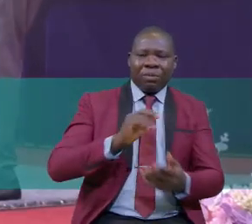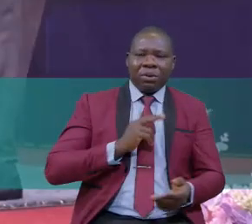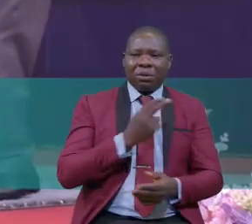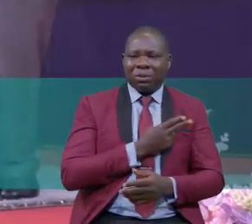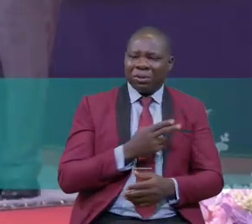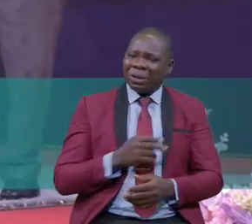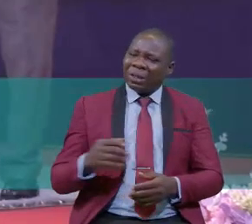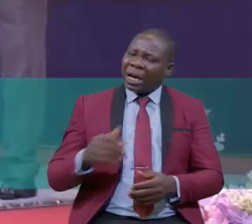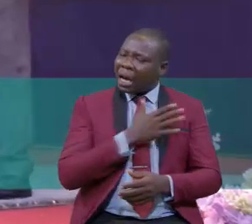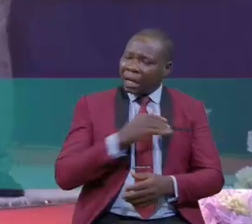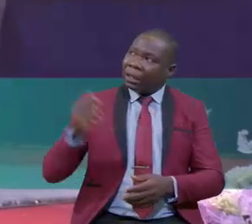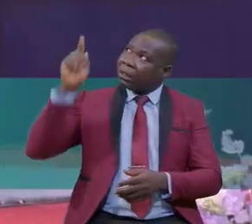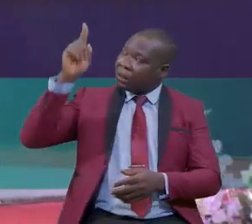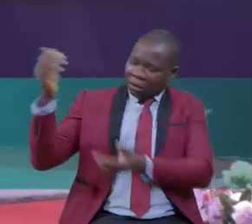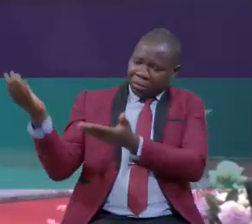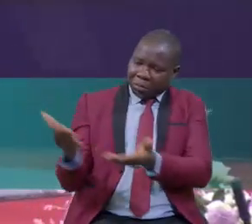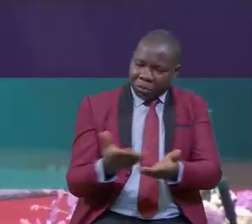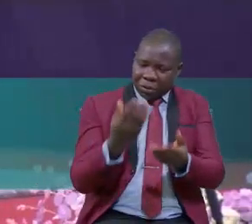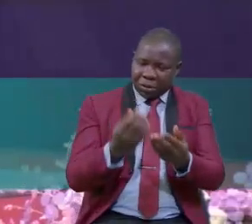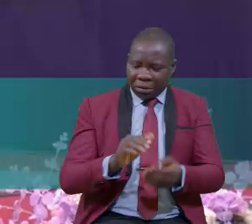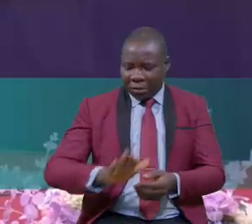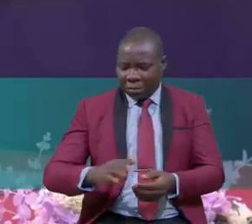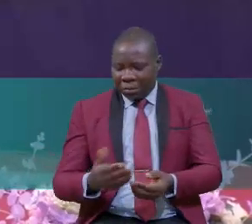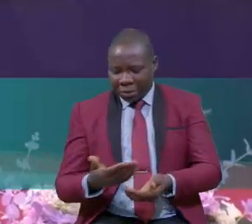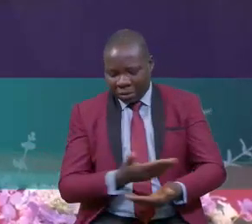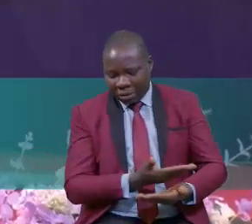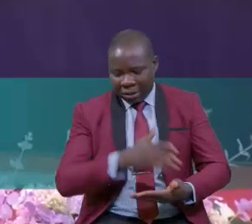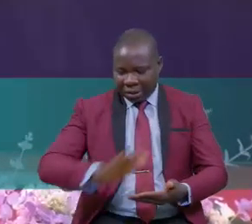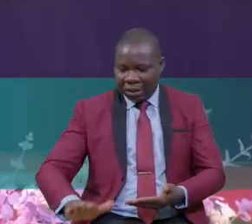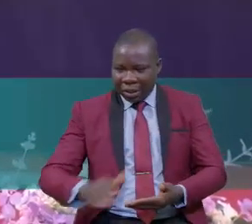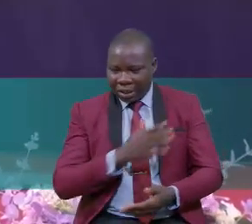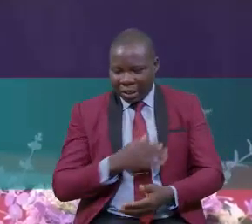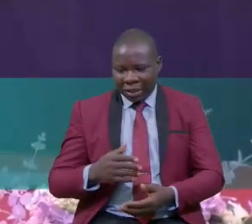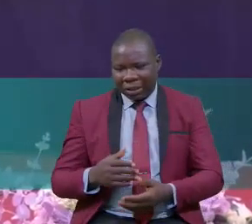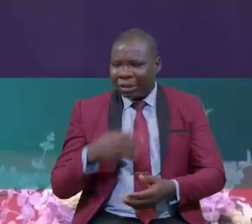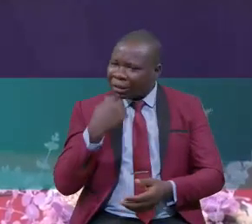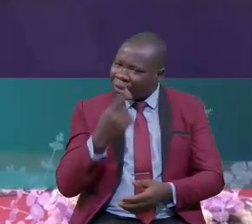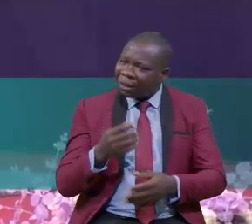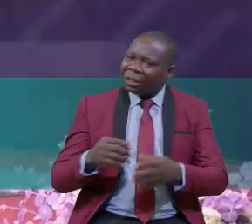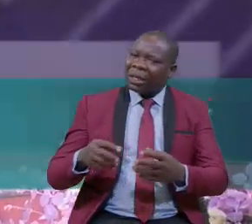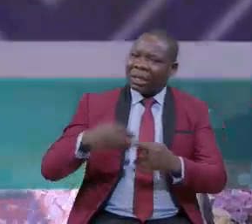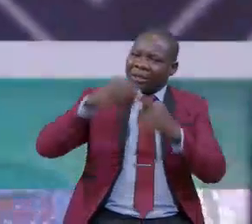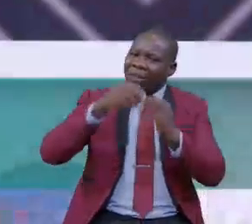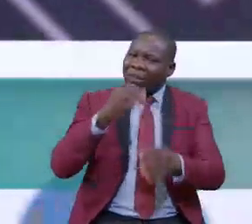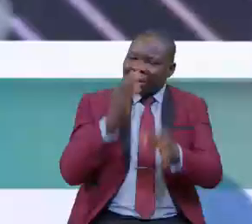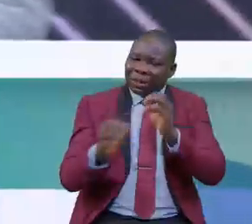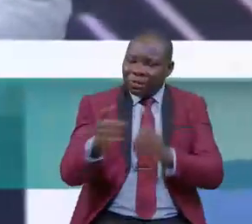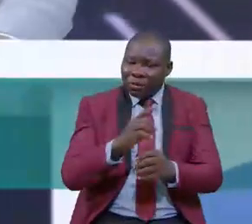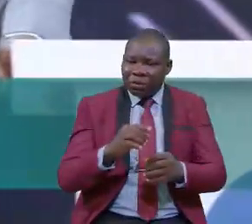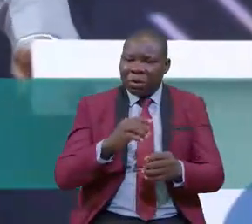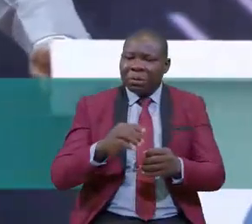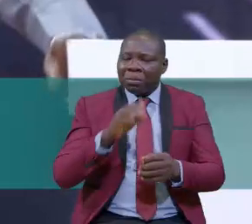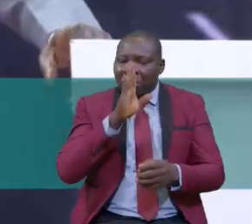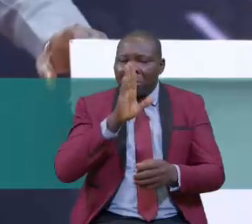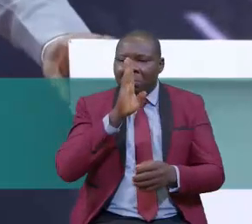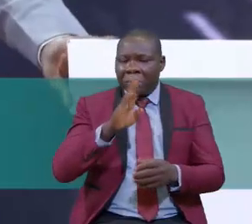except you be like this little child and you are humble, you will not get to the kingdom. Not even to talk about